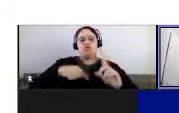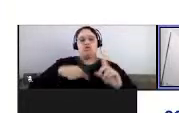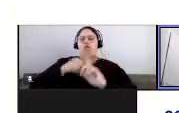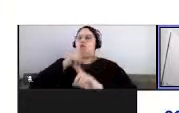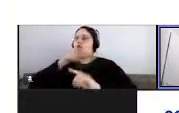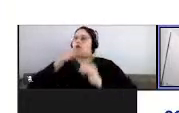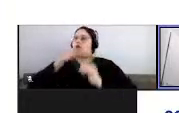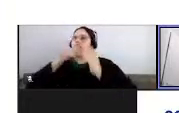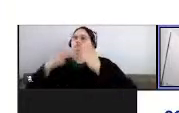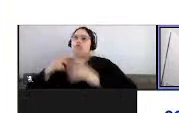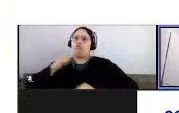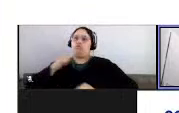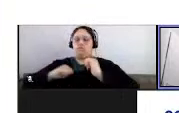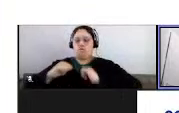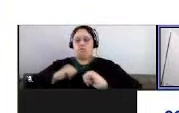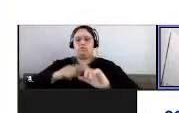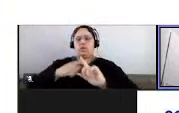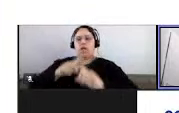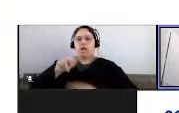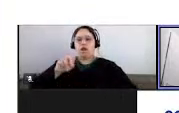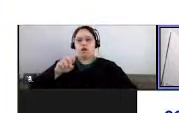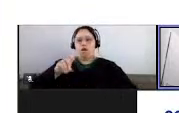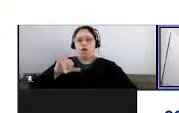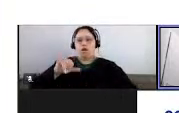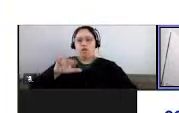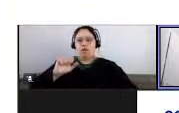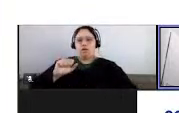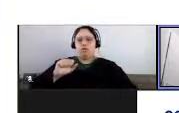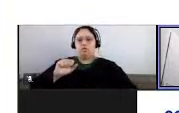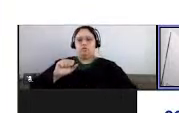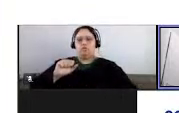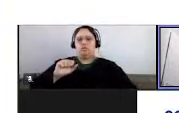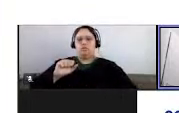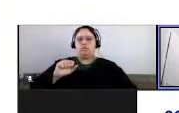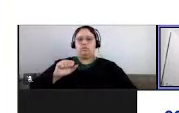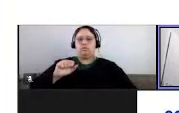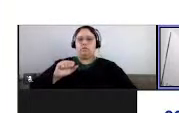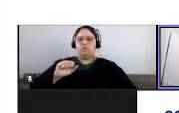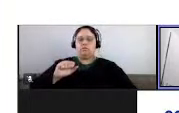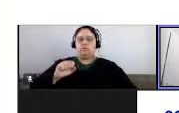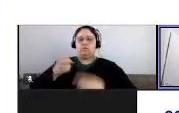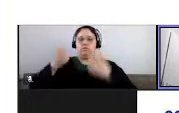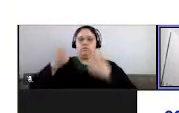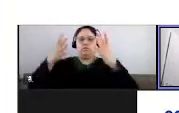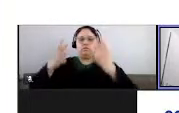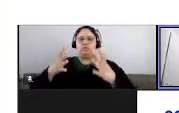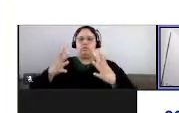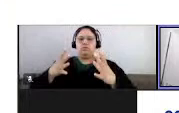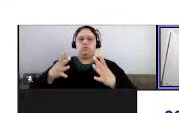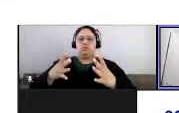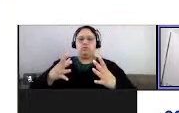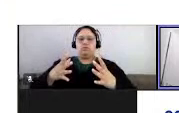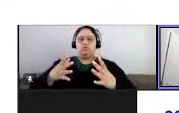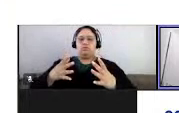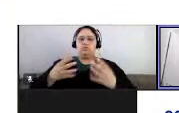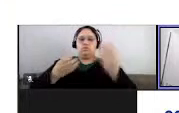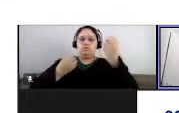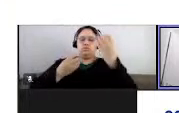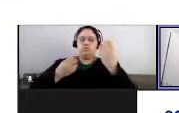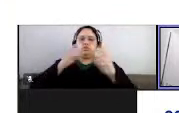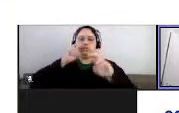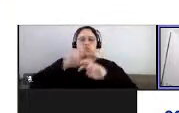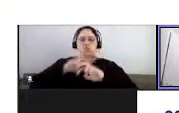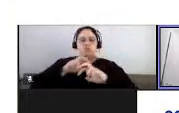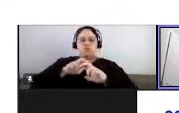non-financial performance, and Nadia Ismail, the Director Soms, will add some information if